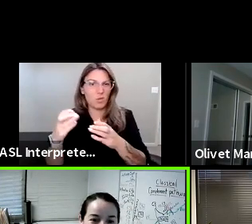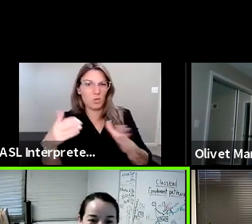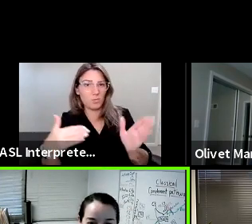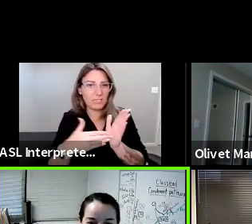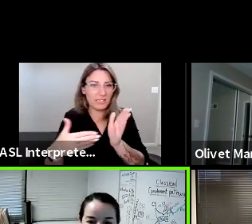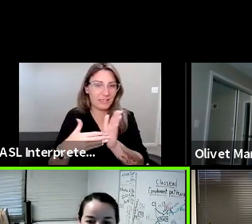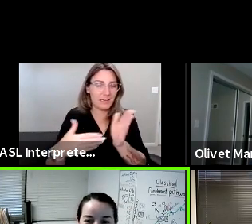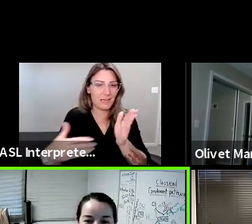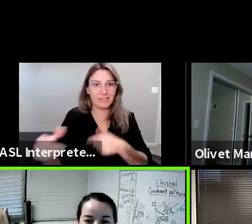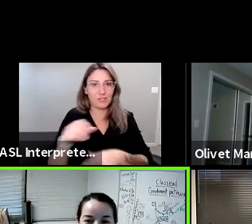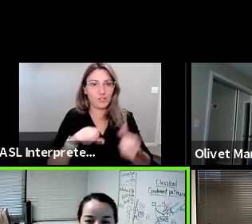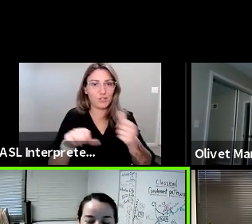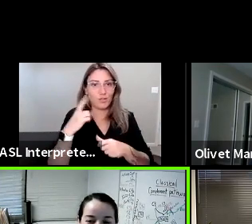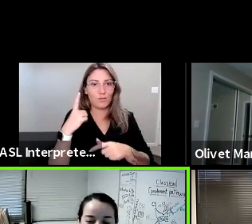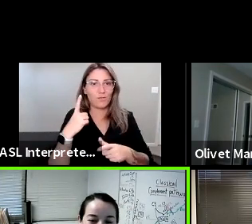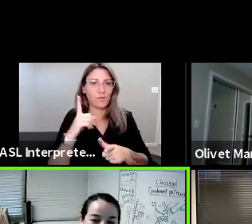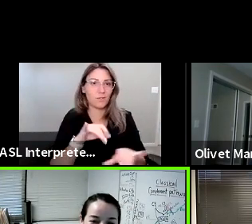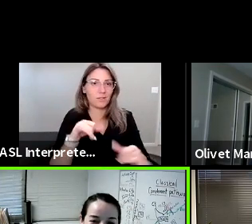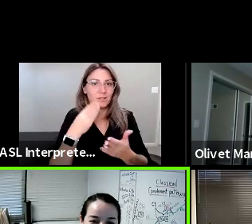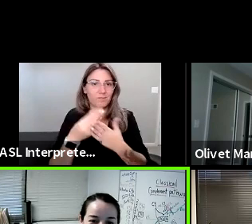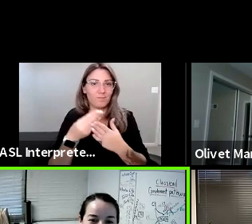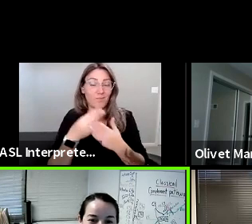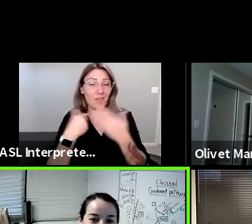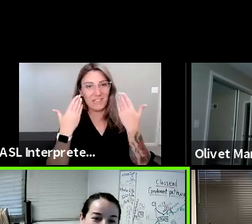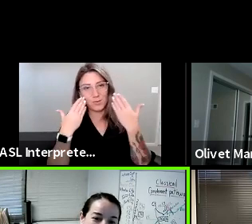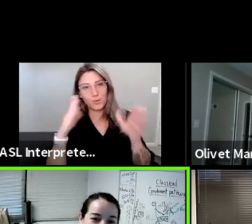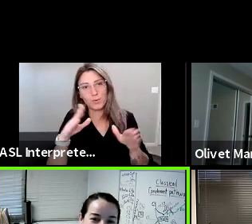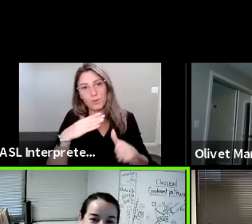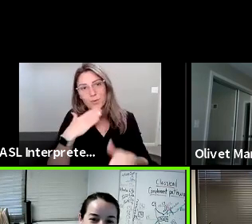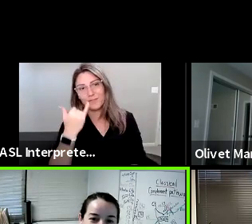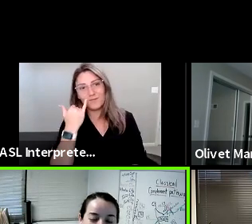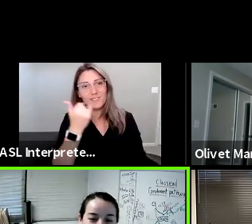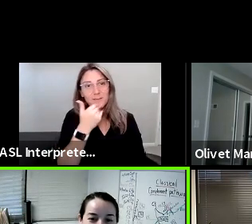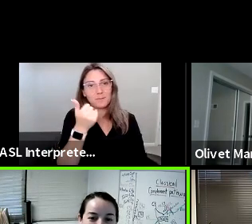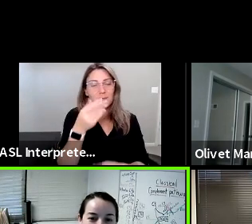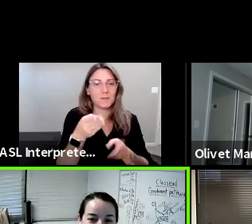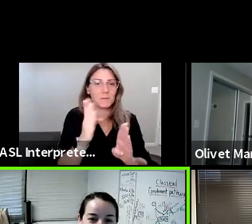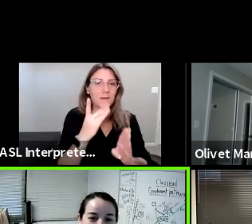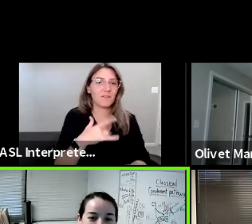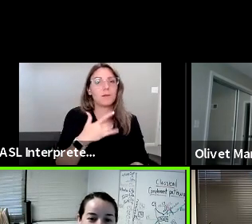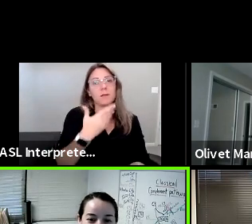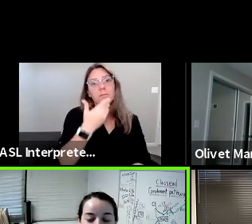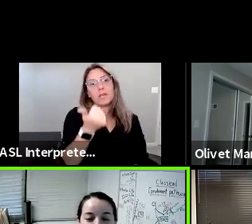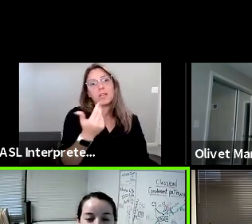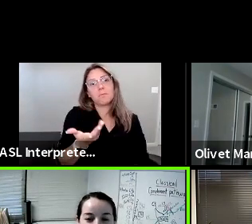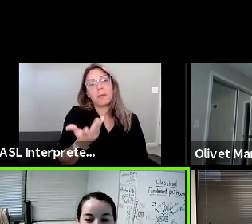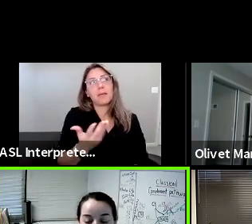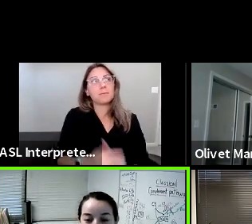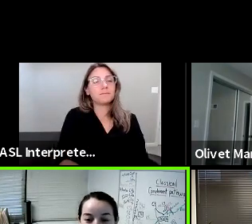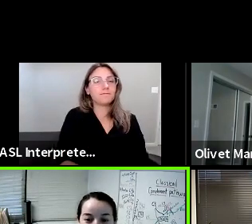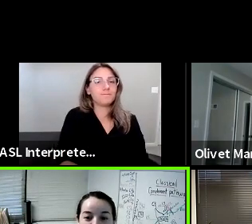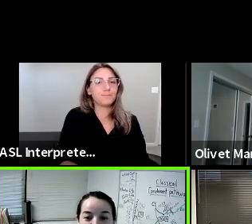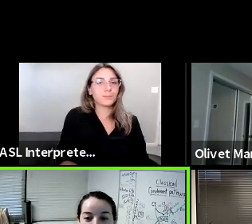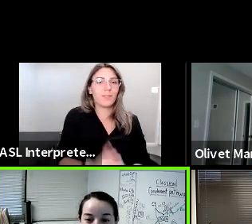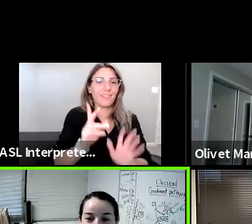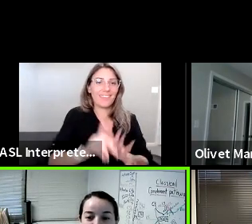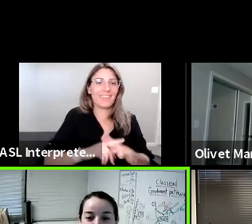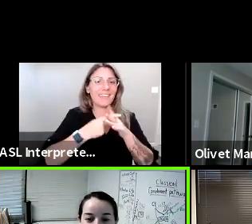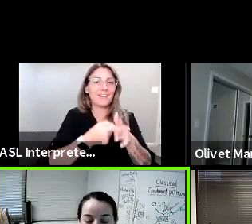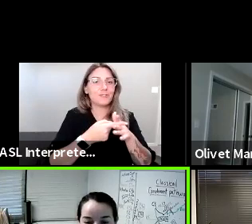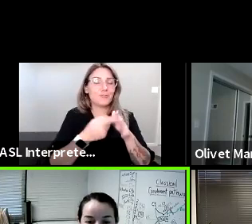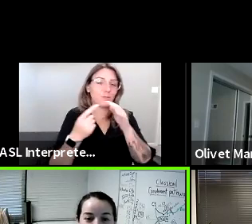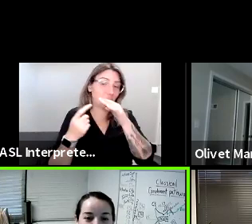for that same funding. Which I don't know that that's the best way. I feel like it would have been better if they had an initiative that